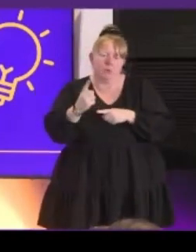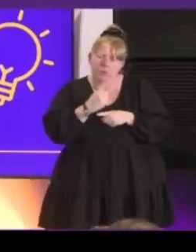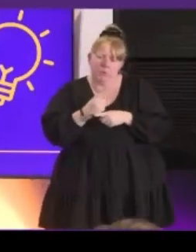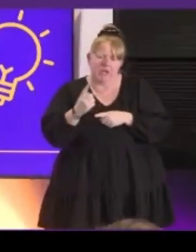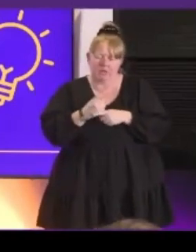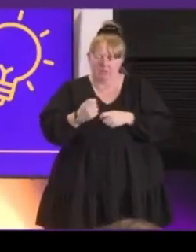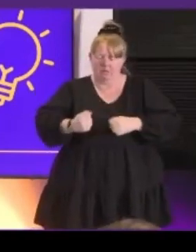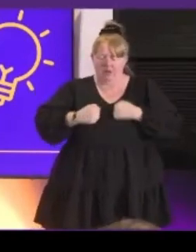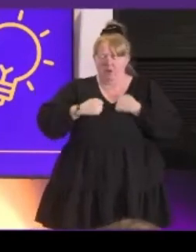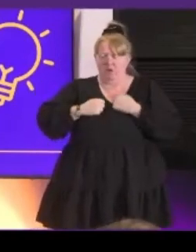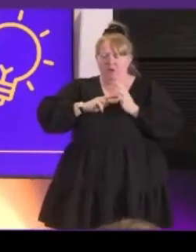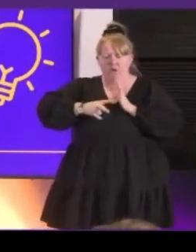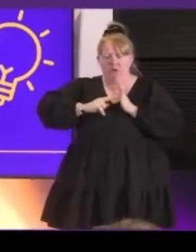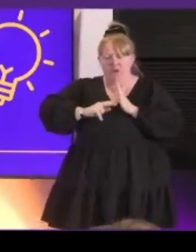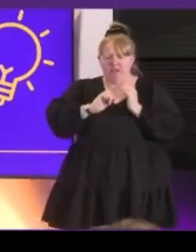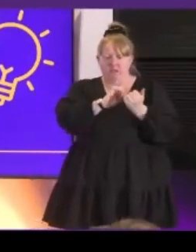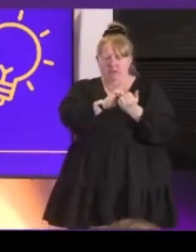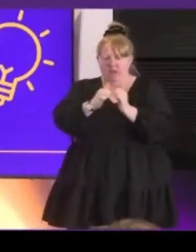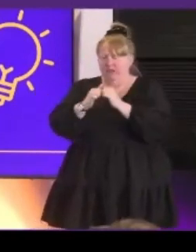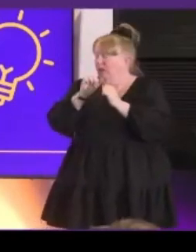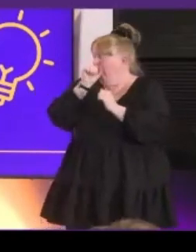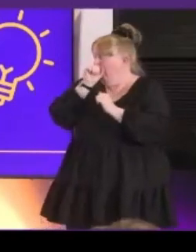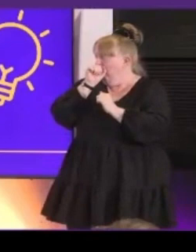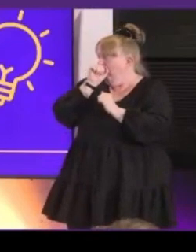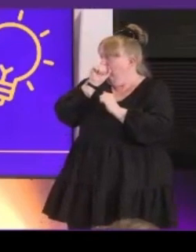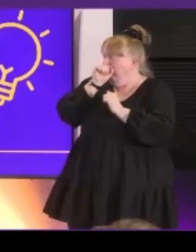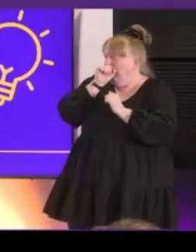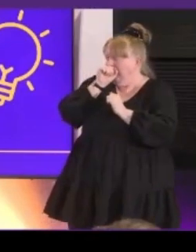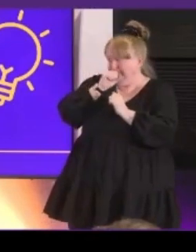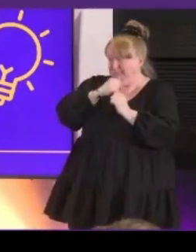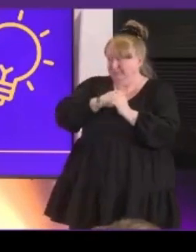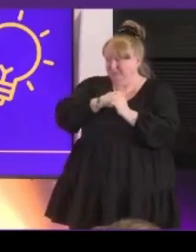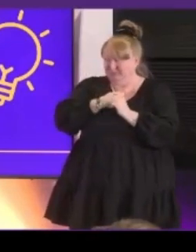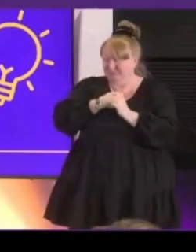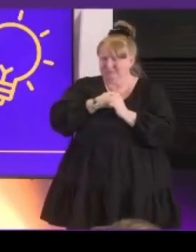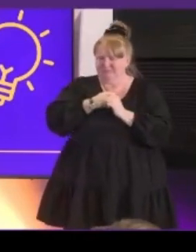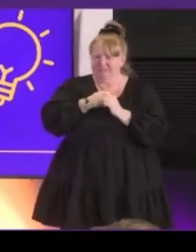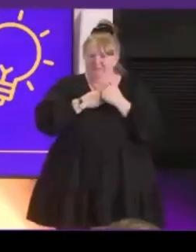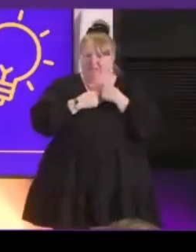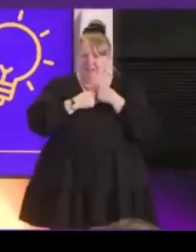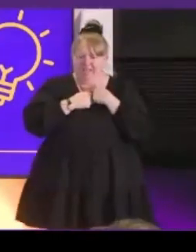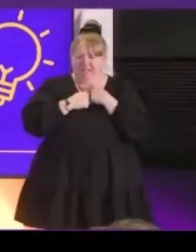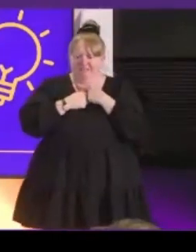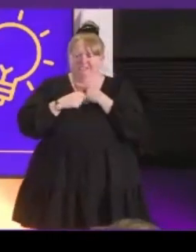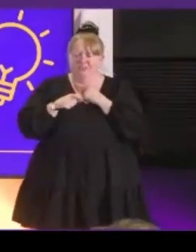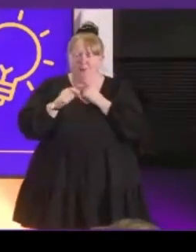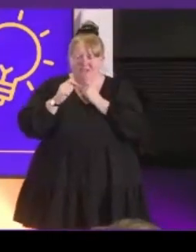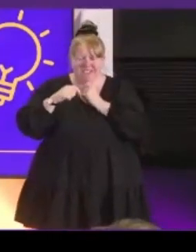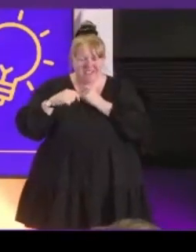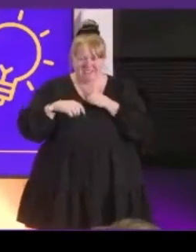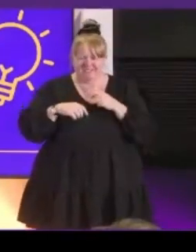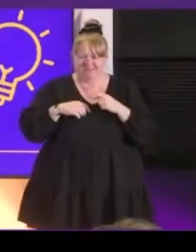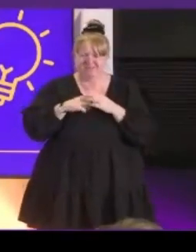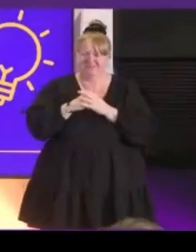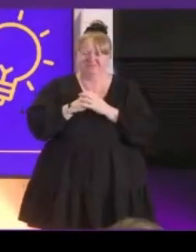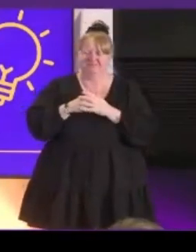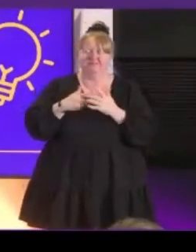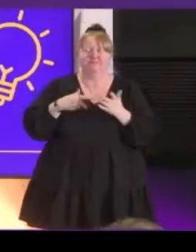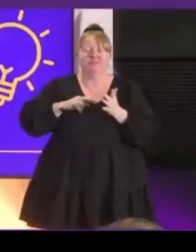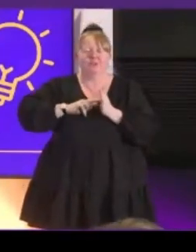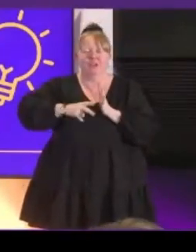my own organization, partners, and as somebody calls them, brandos, right? I speak for other organizations,